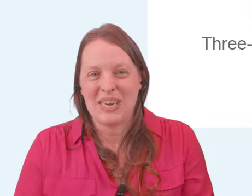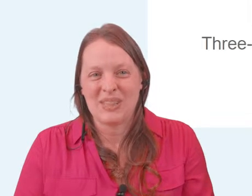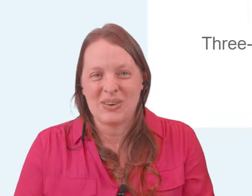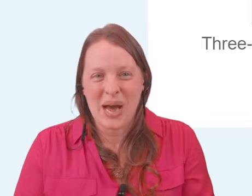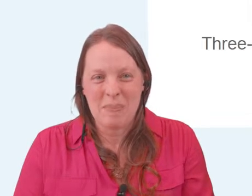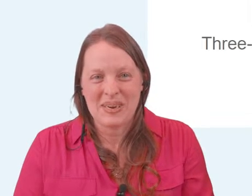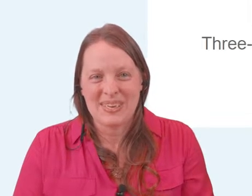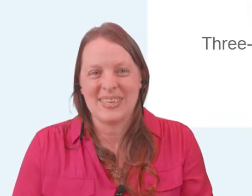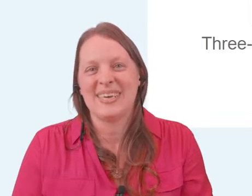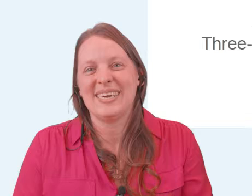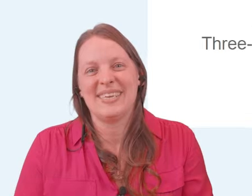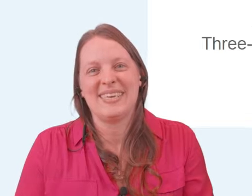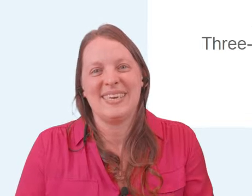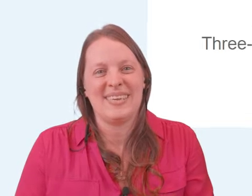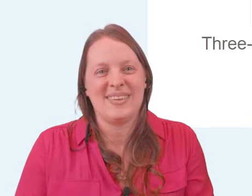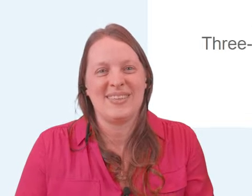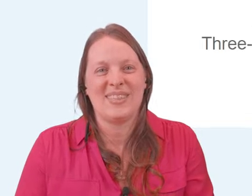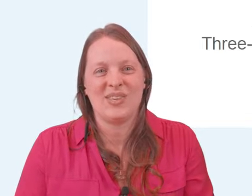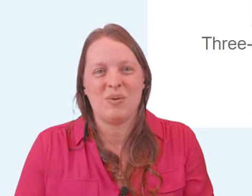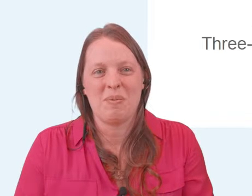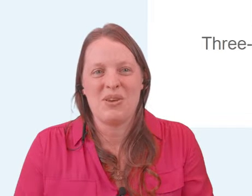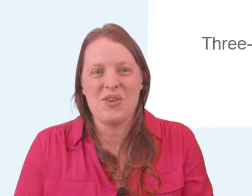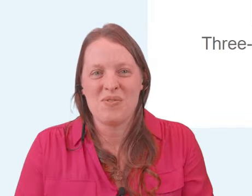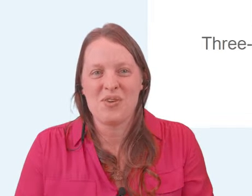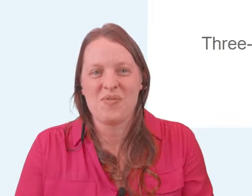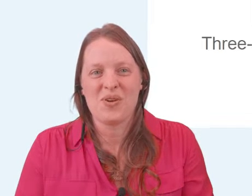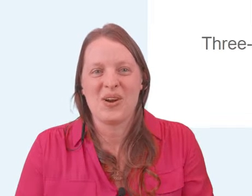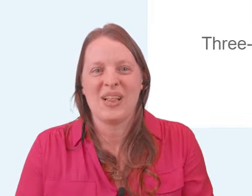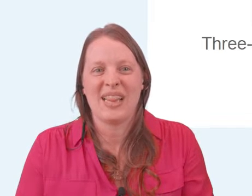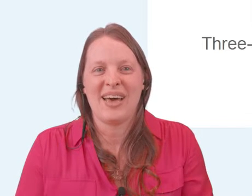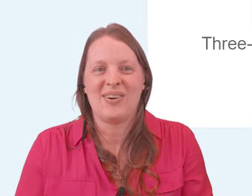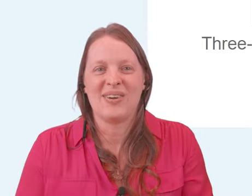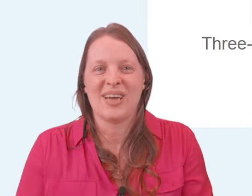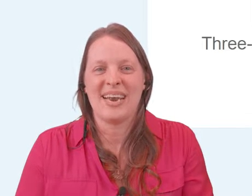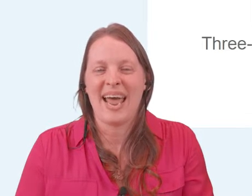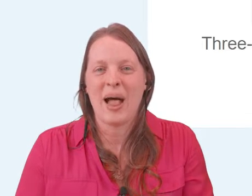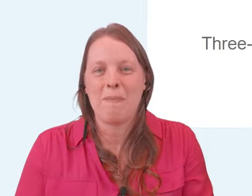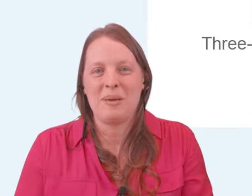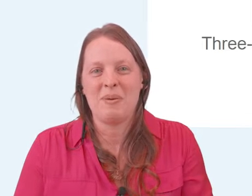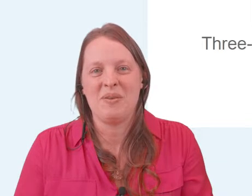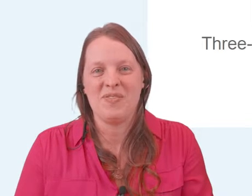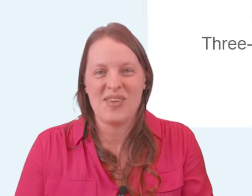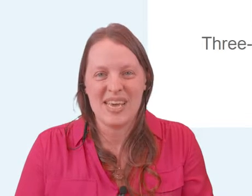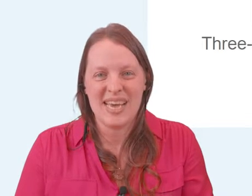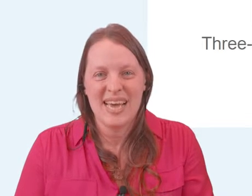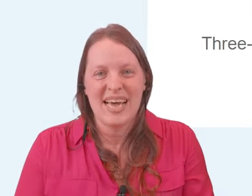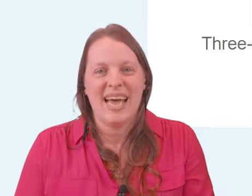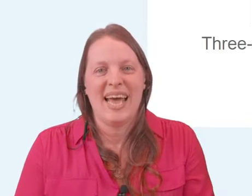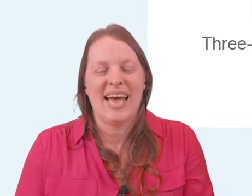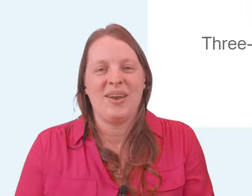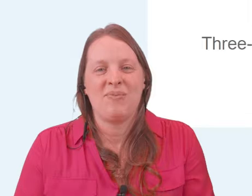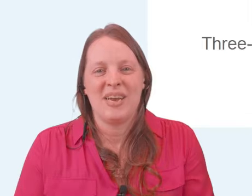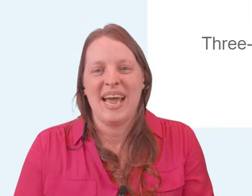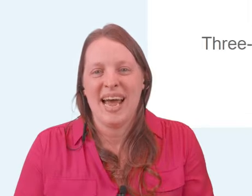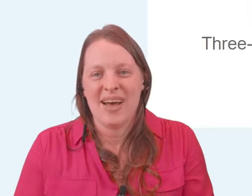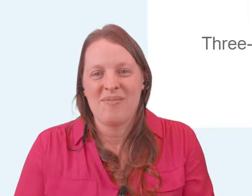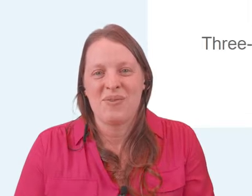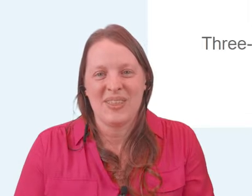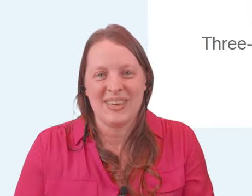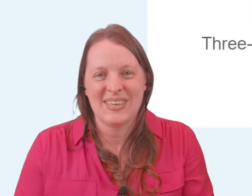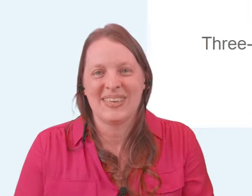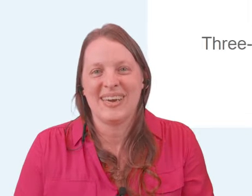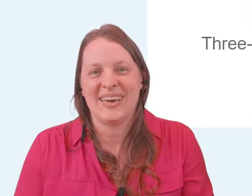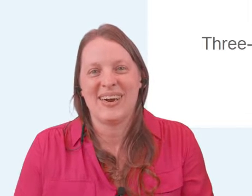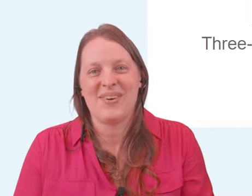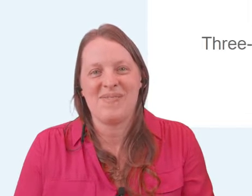this particular topic discussed. It is the Zuma Maneuver for lateral canal BPPV, and we have